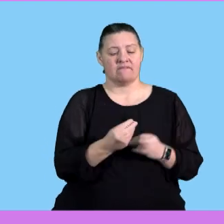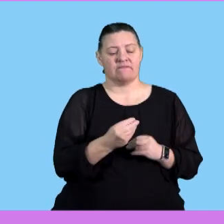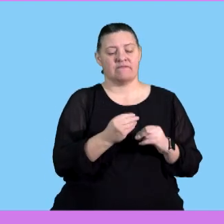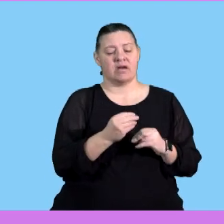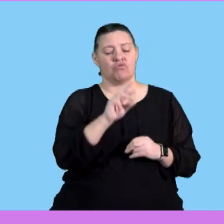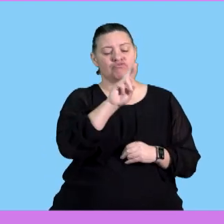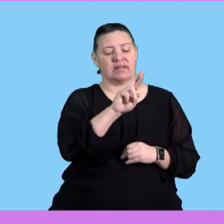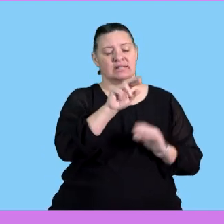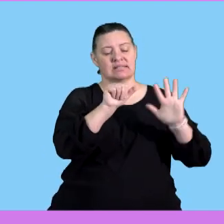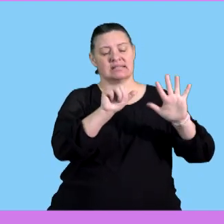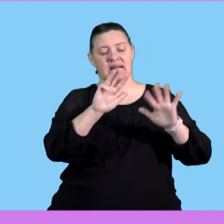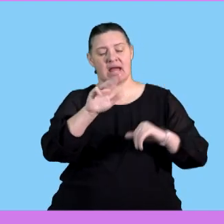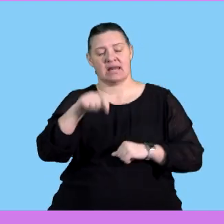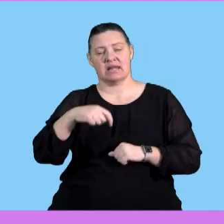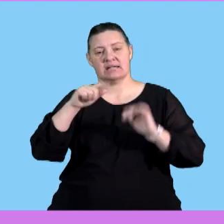have